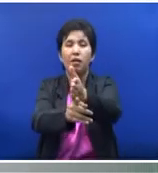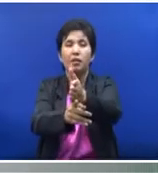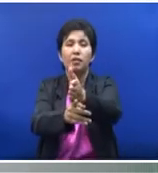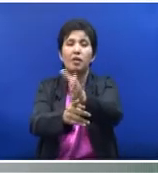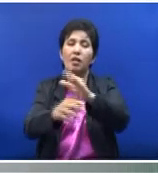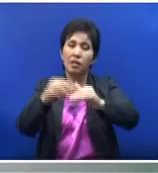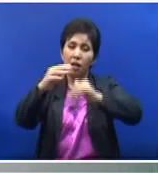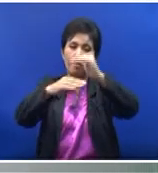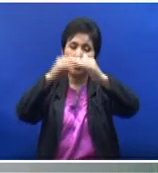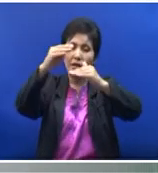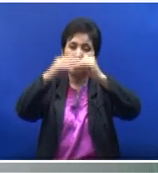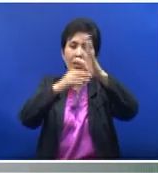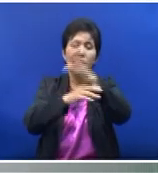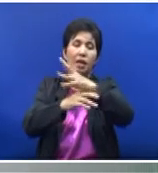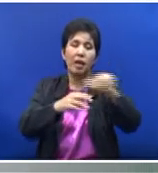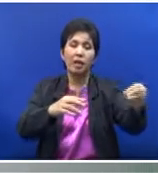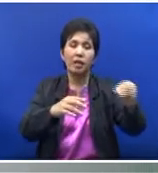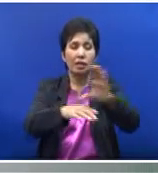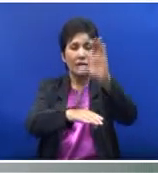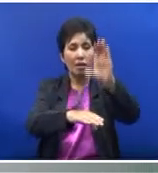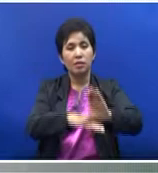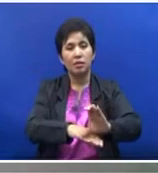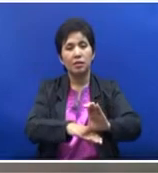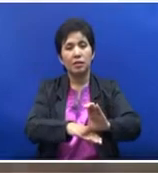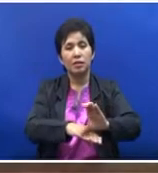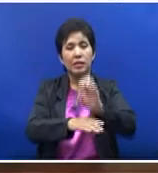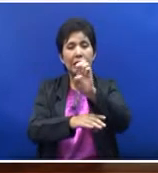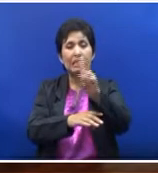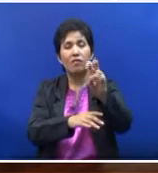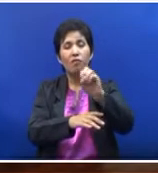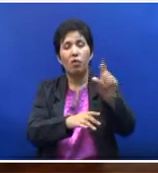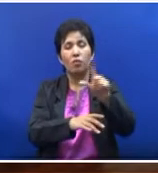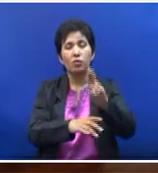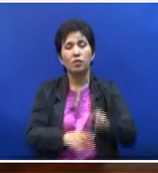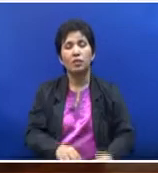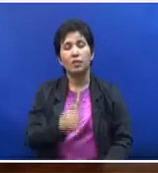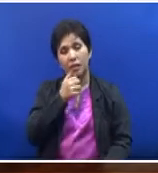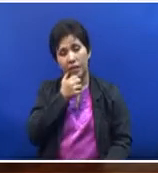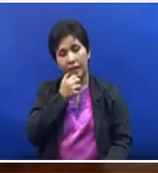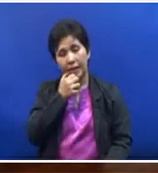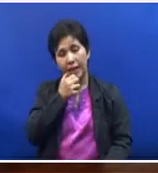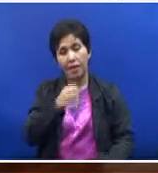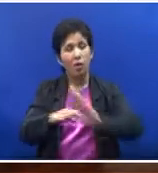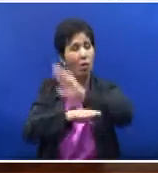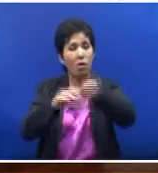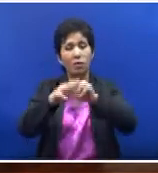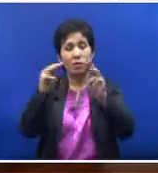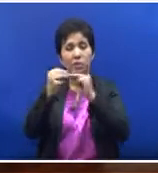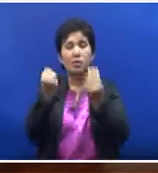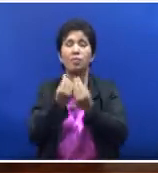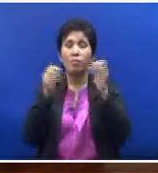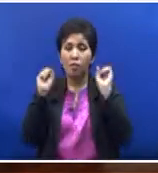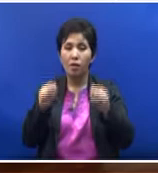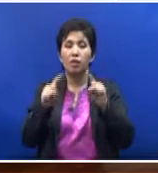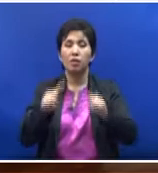bring development and cultural improvement. Okay, so all societies will go through